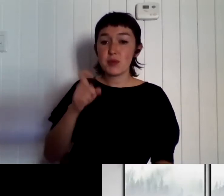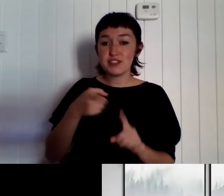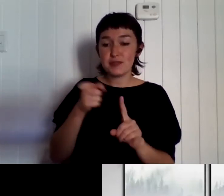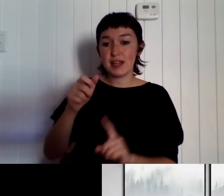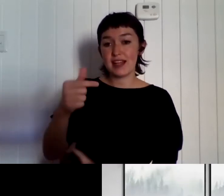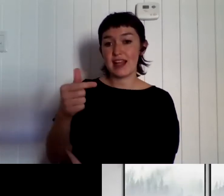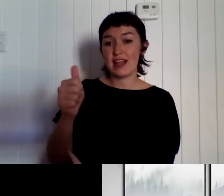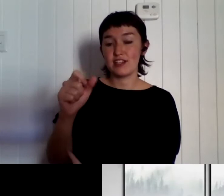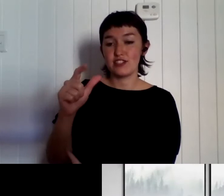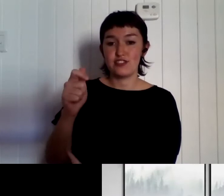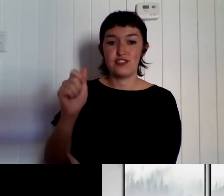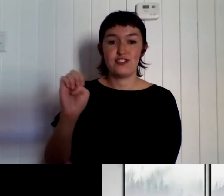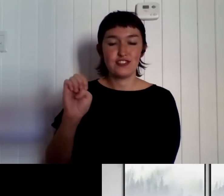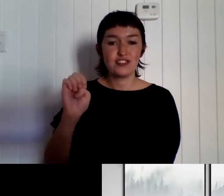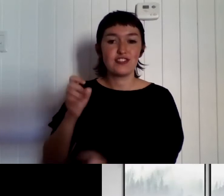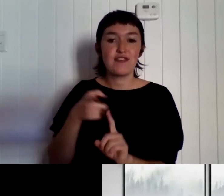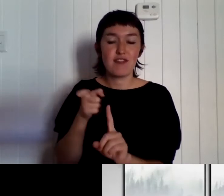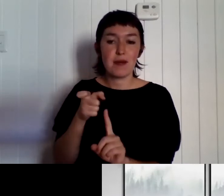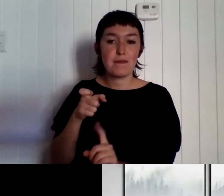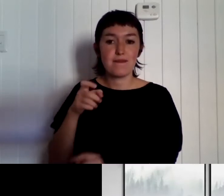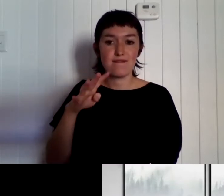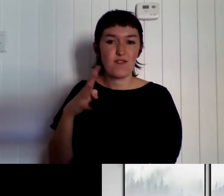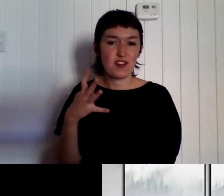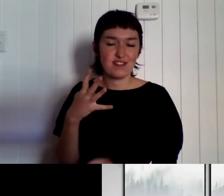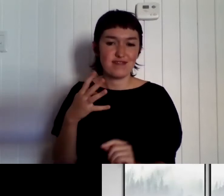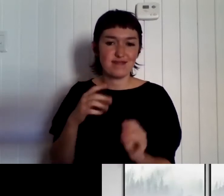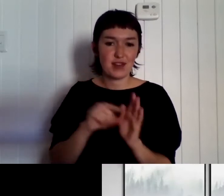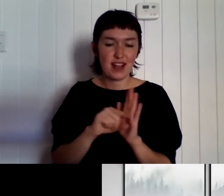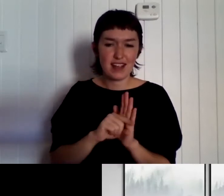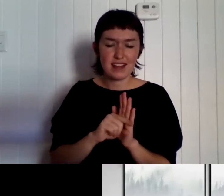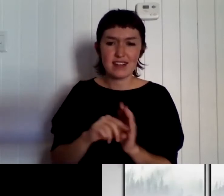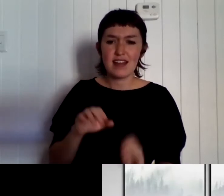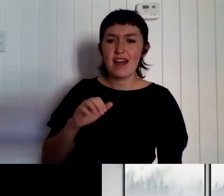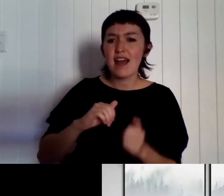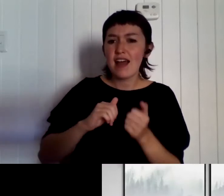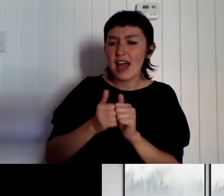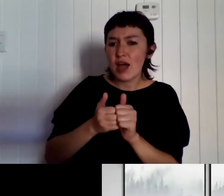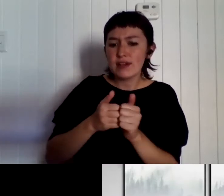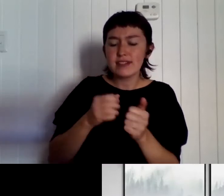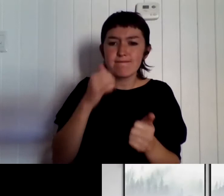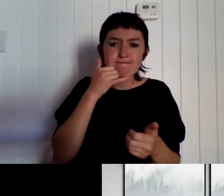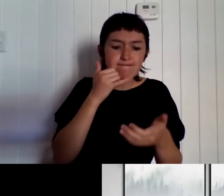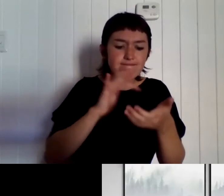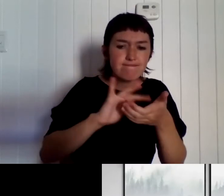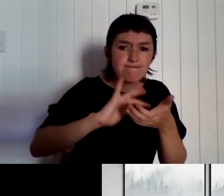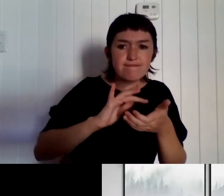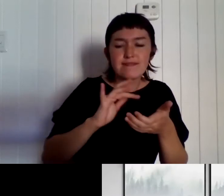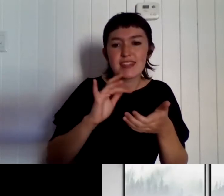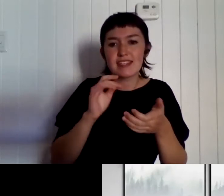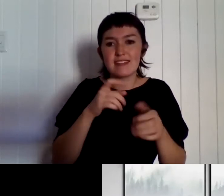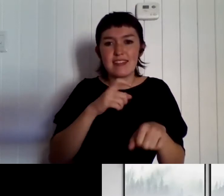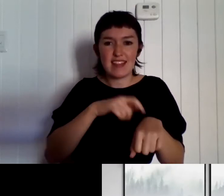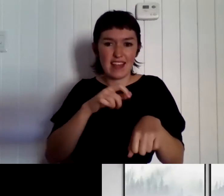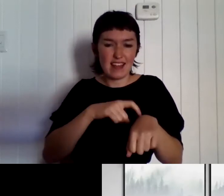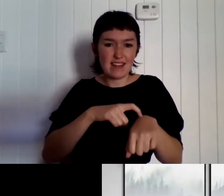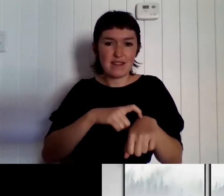in 4th grade. How does screen time damage the brain, or does it at all? And are there effects of too much screen